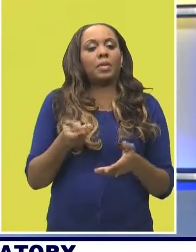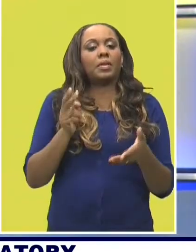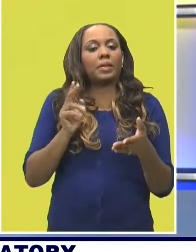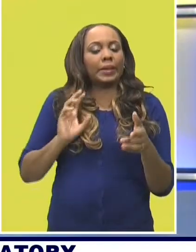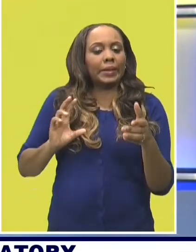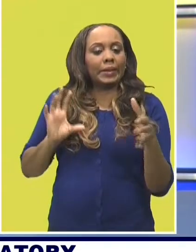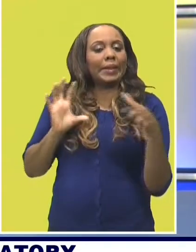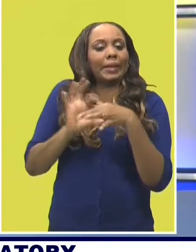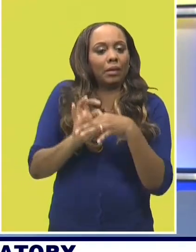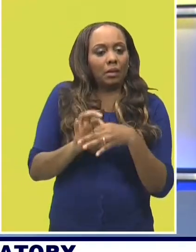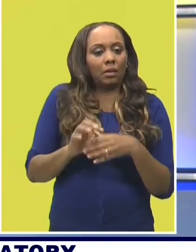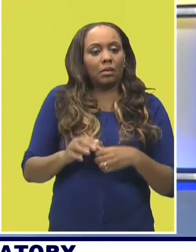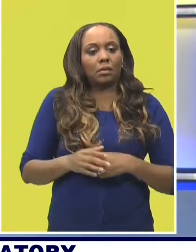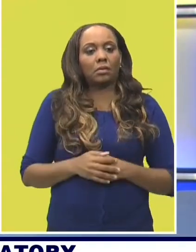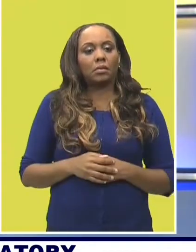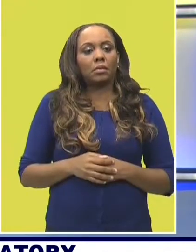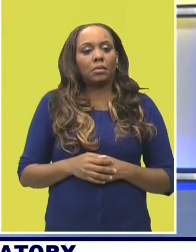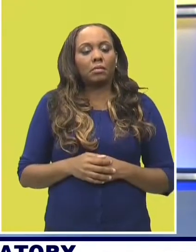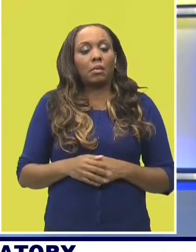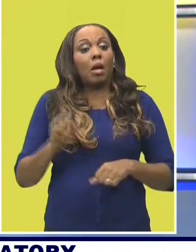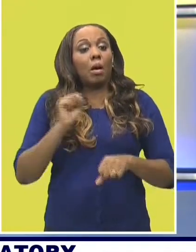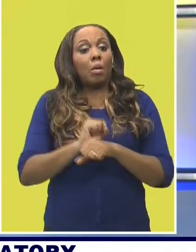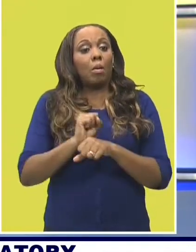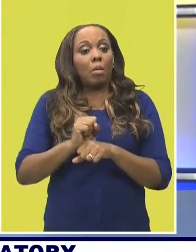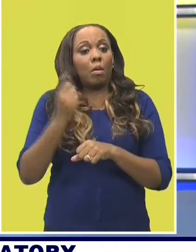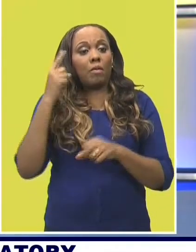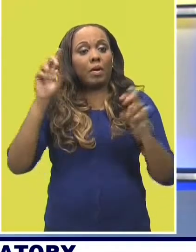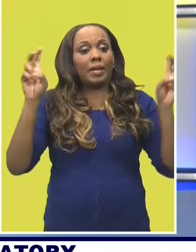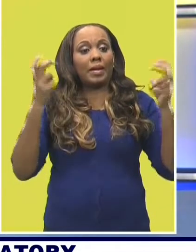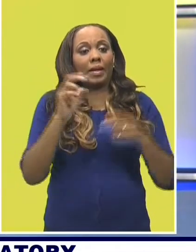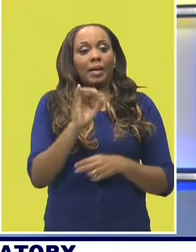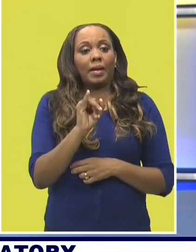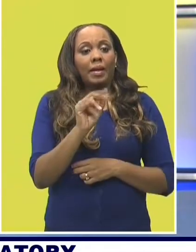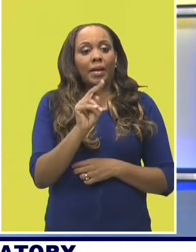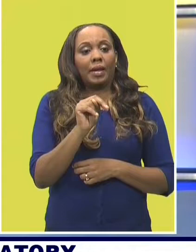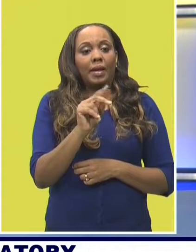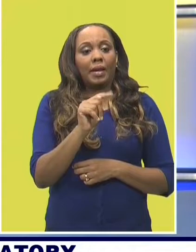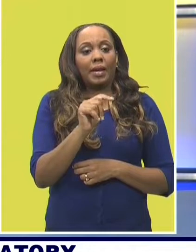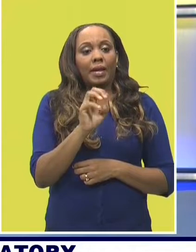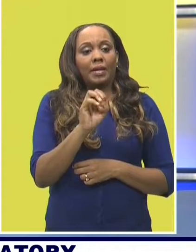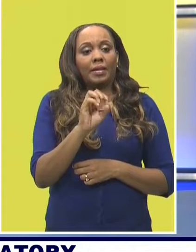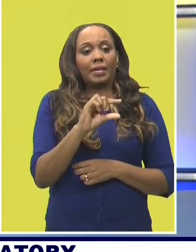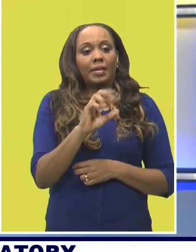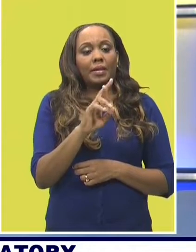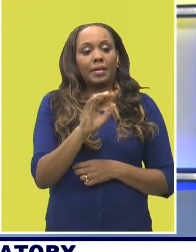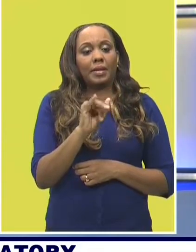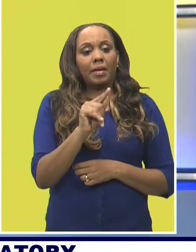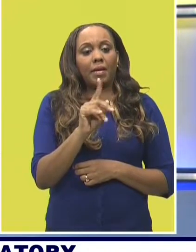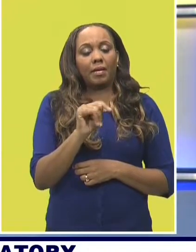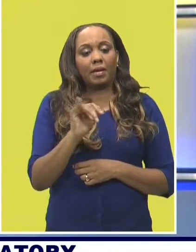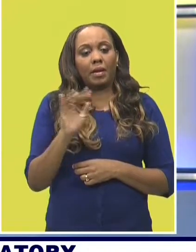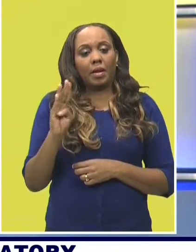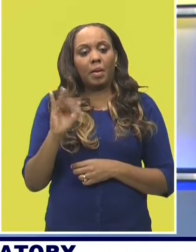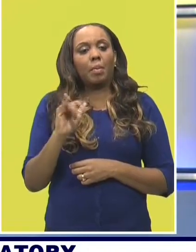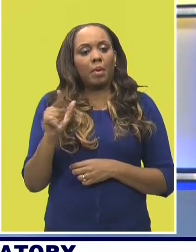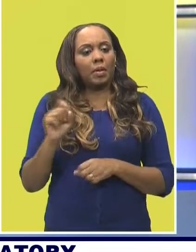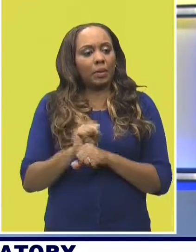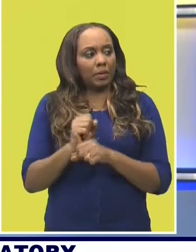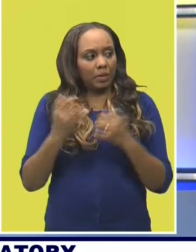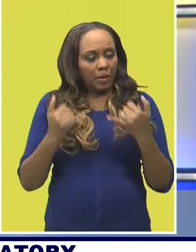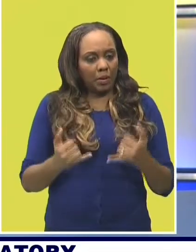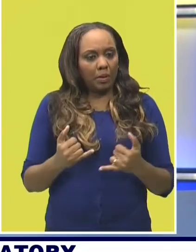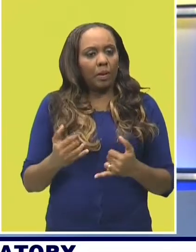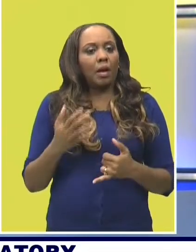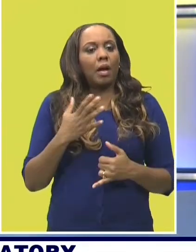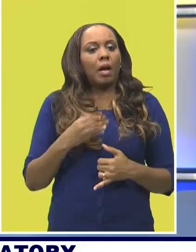the Integrity in Public Life Bill is said to be completed, and Mr. Marshall says a report from the Parliamentary Select Committee will be